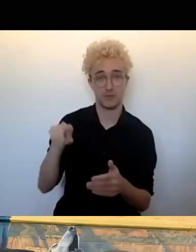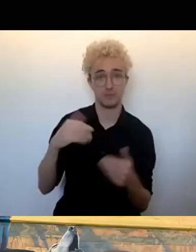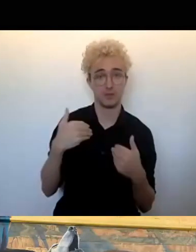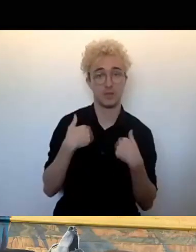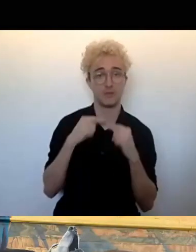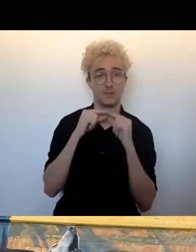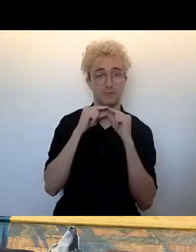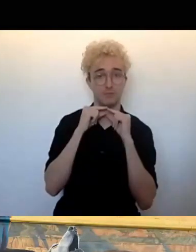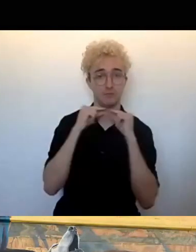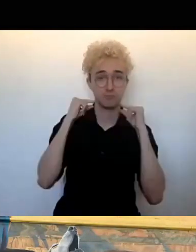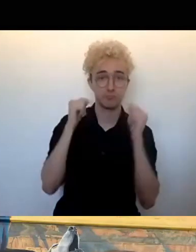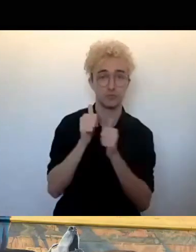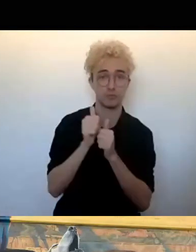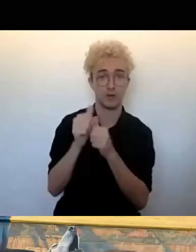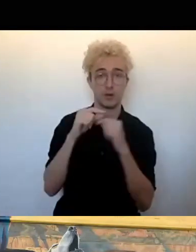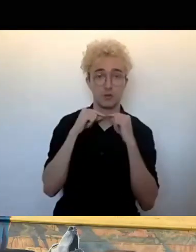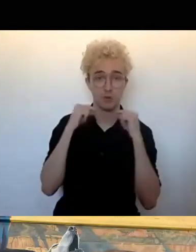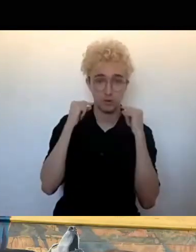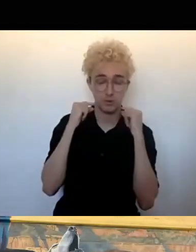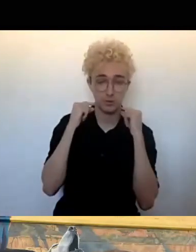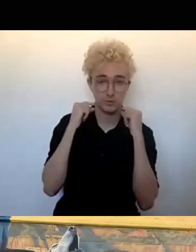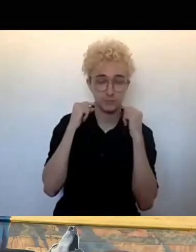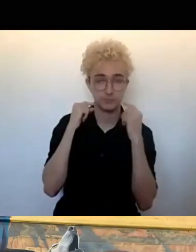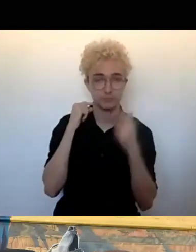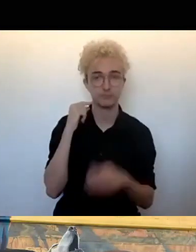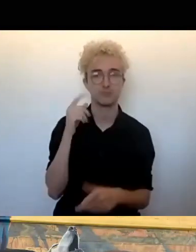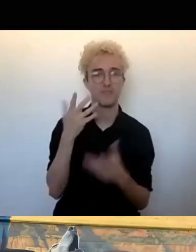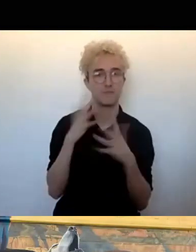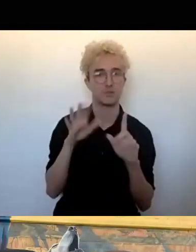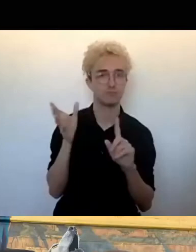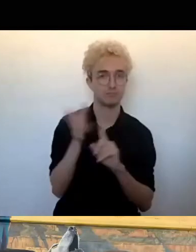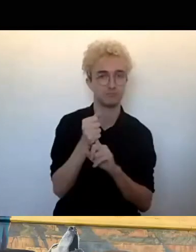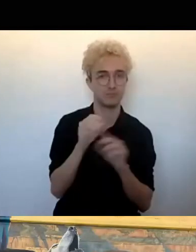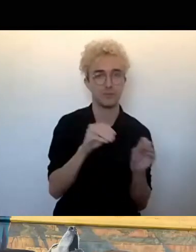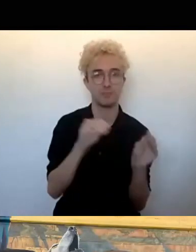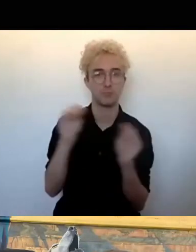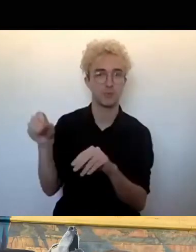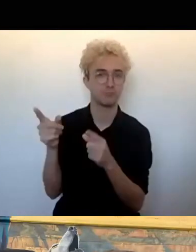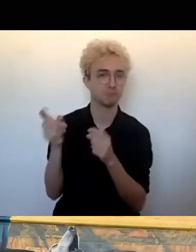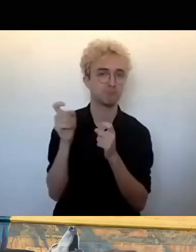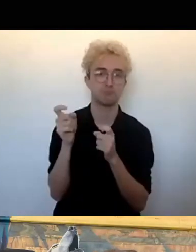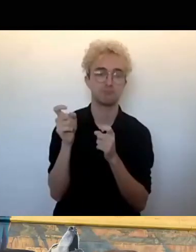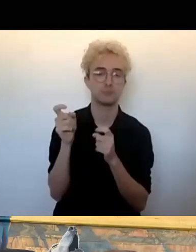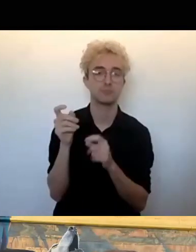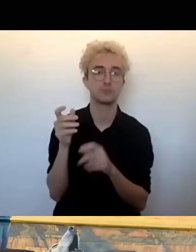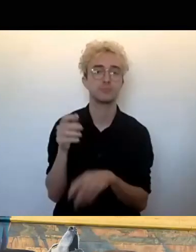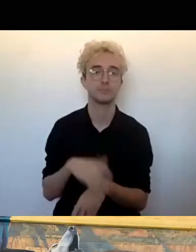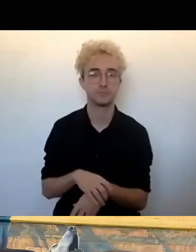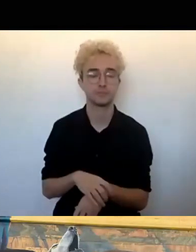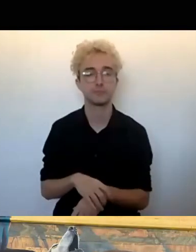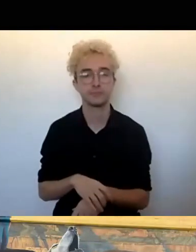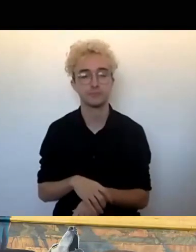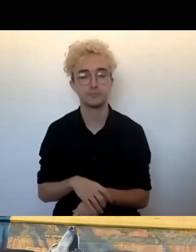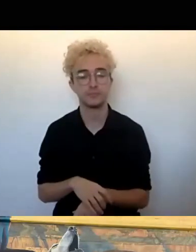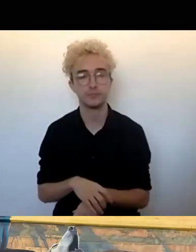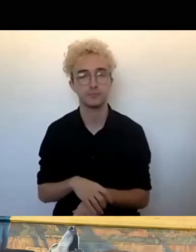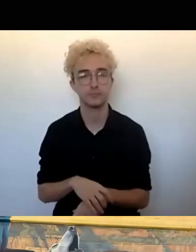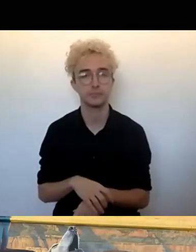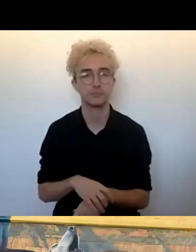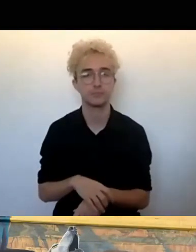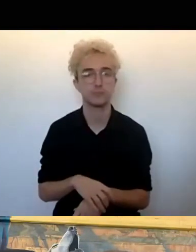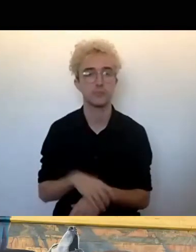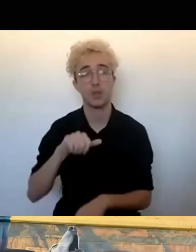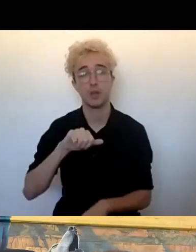tracking collars have been captured and removed very quickly, really before we even knew they were here. Other ones